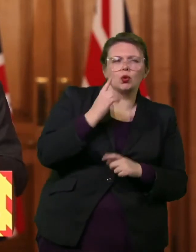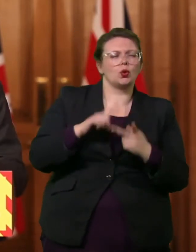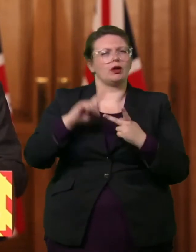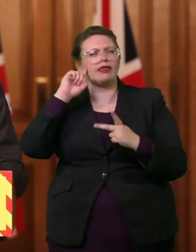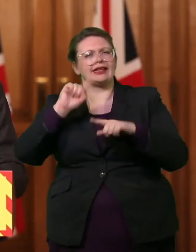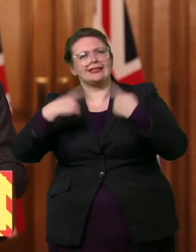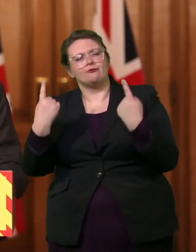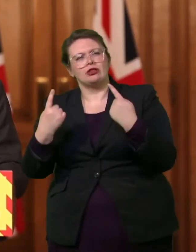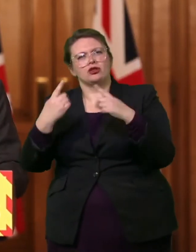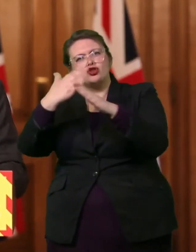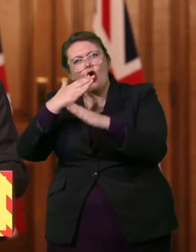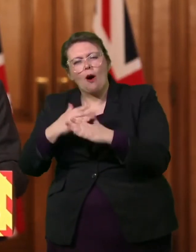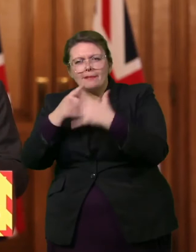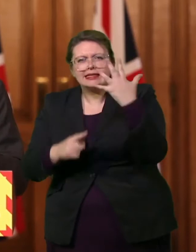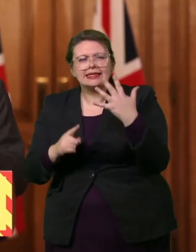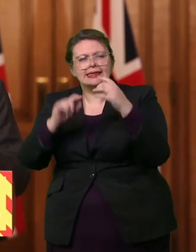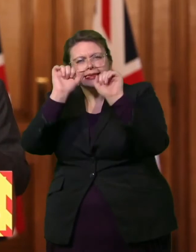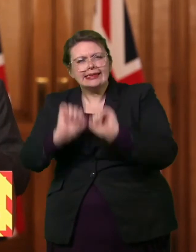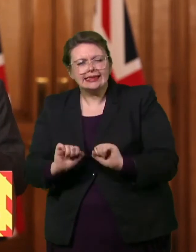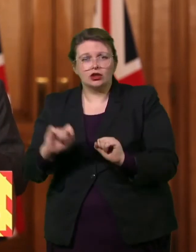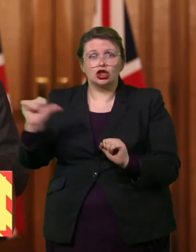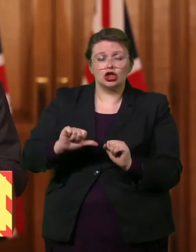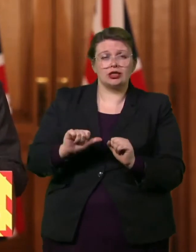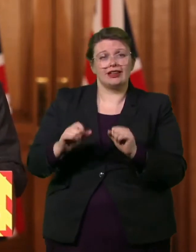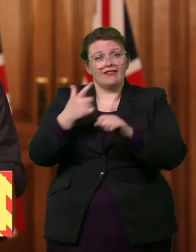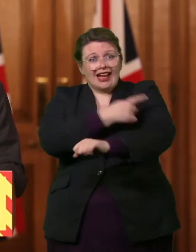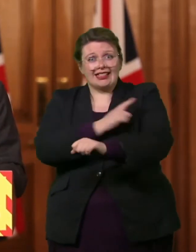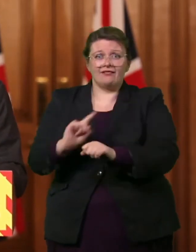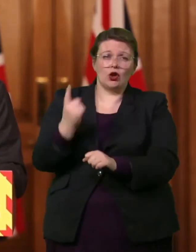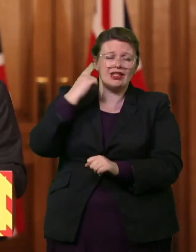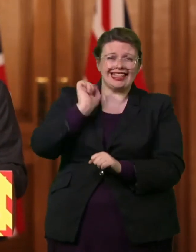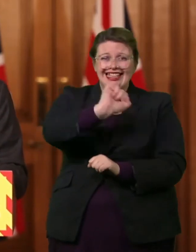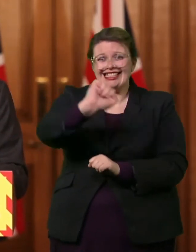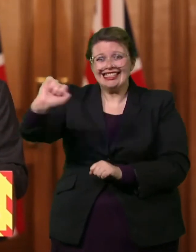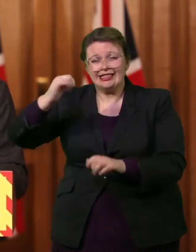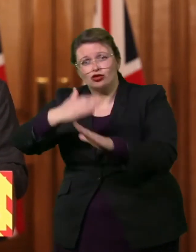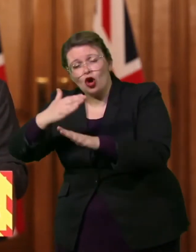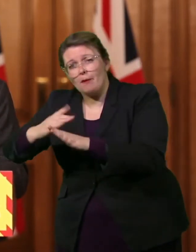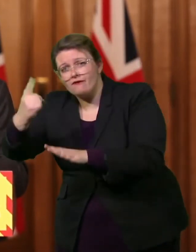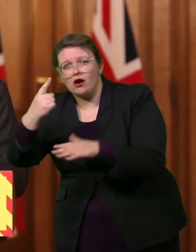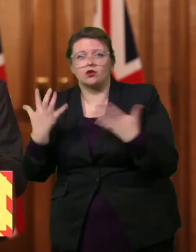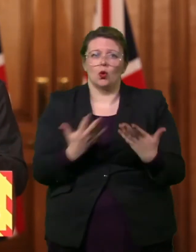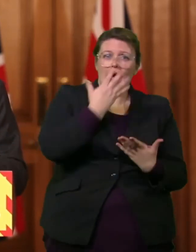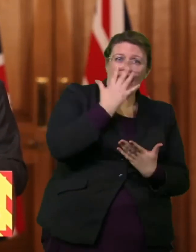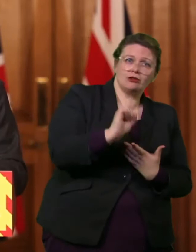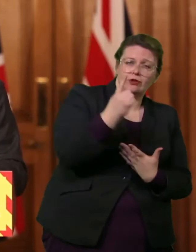jobs that people have. But the overall view that we came to was that the right thing to